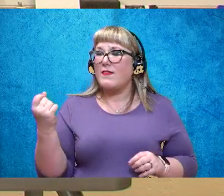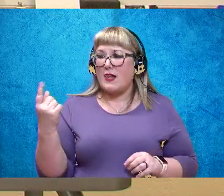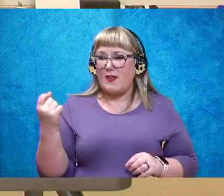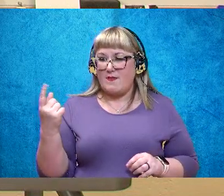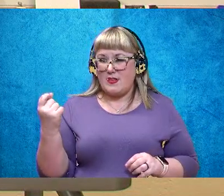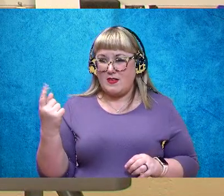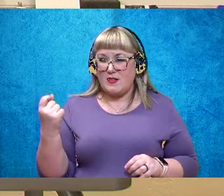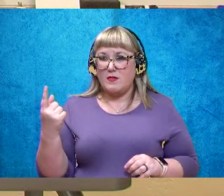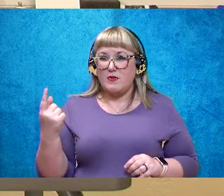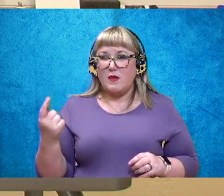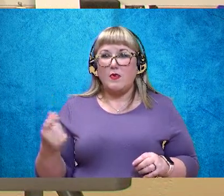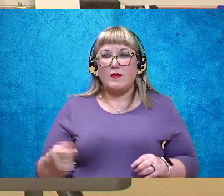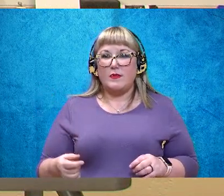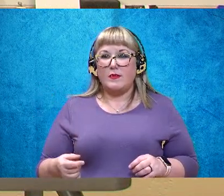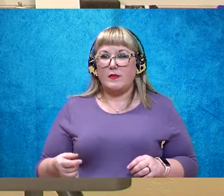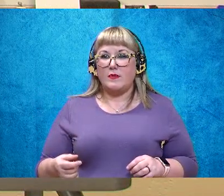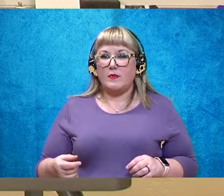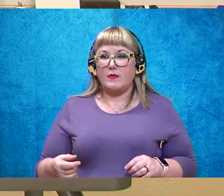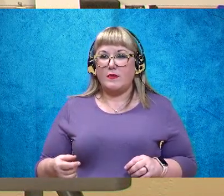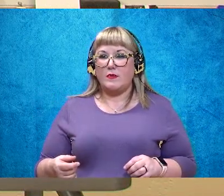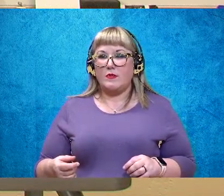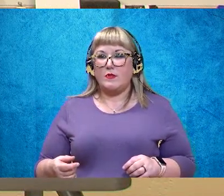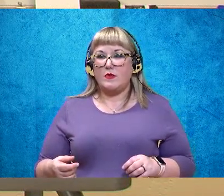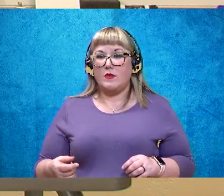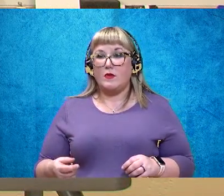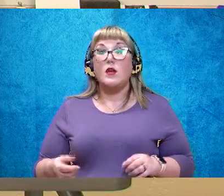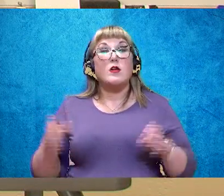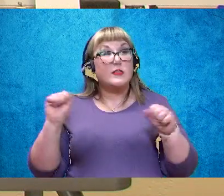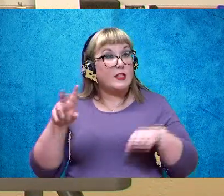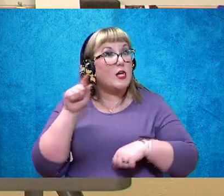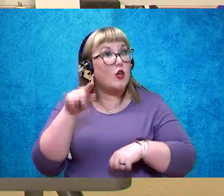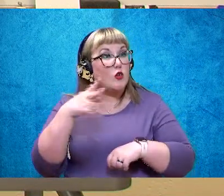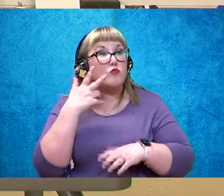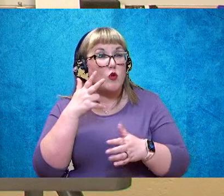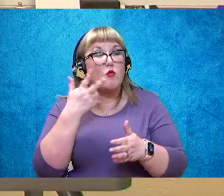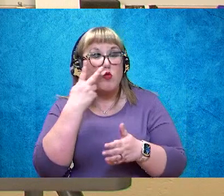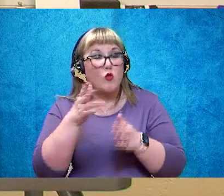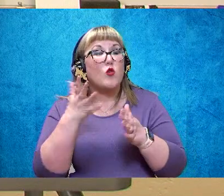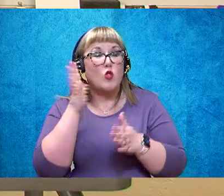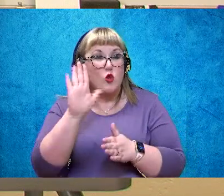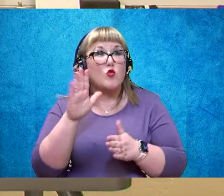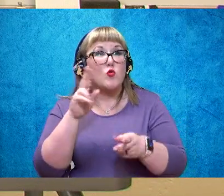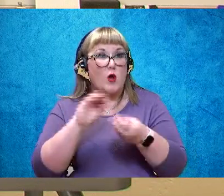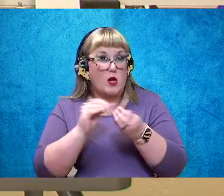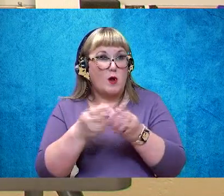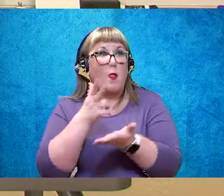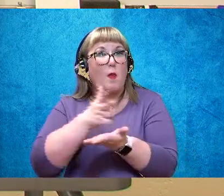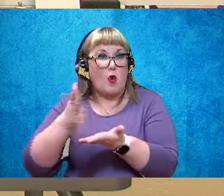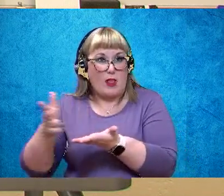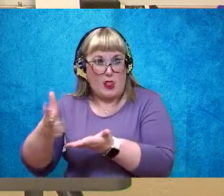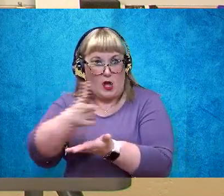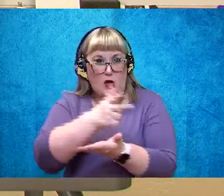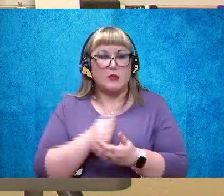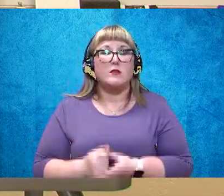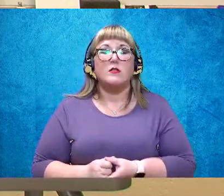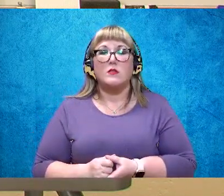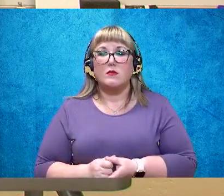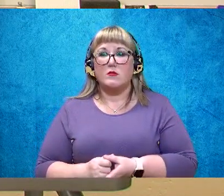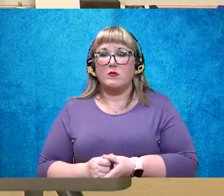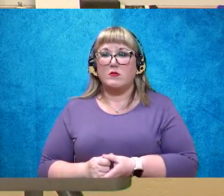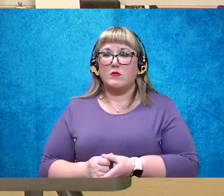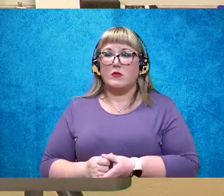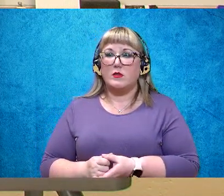11. Many of you already know what it looks like. You can even look on your number parking lot and find the number 11. And I'm going to